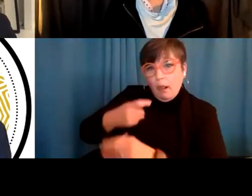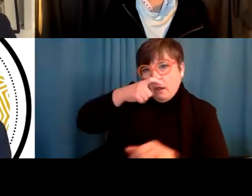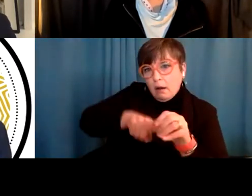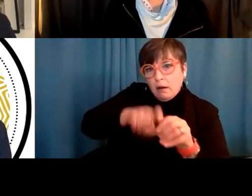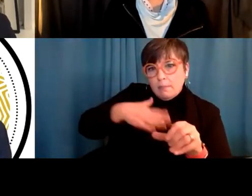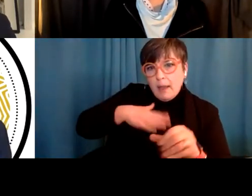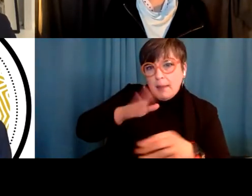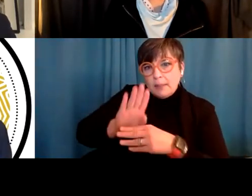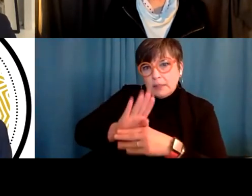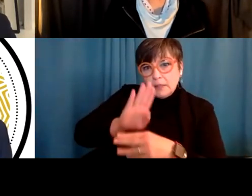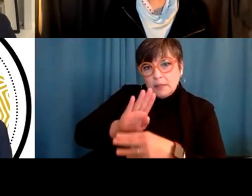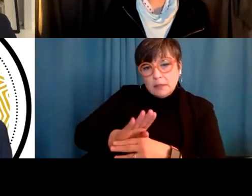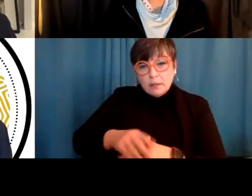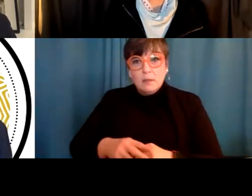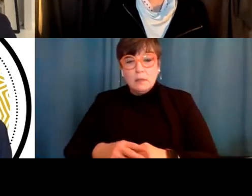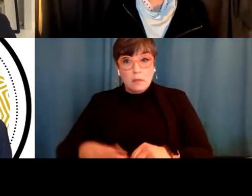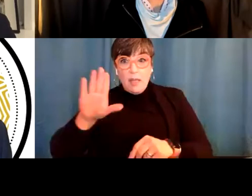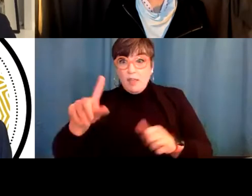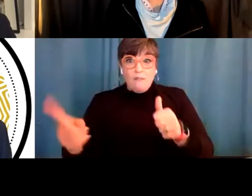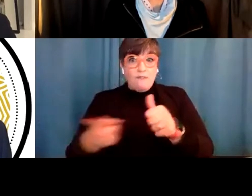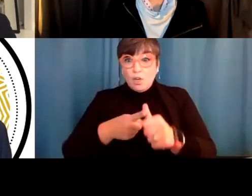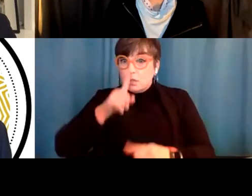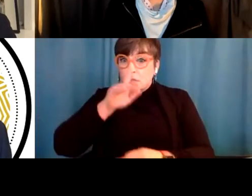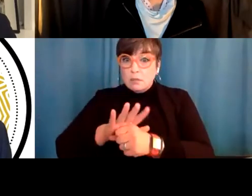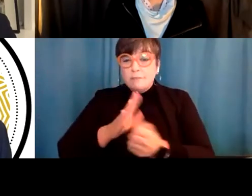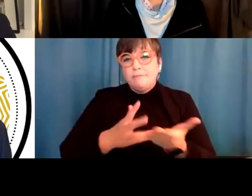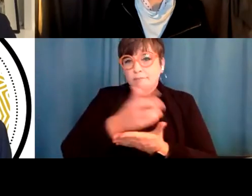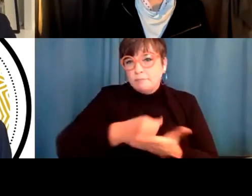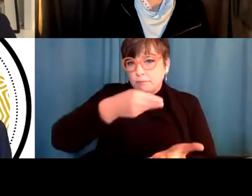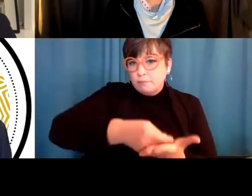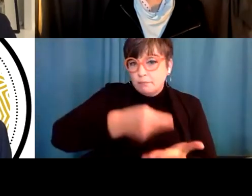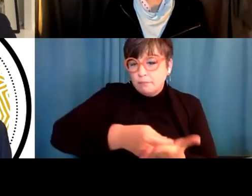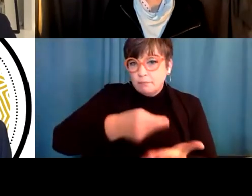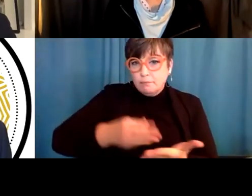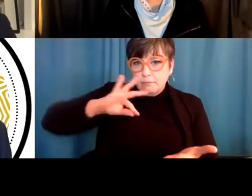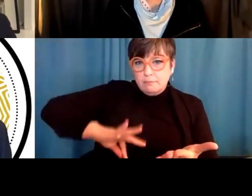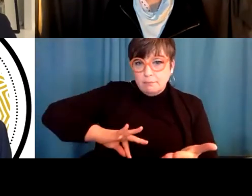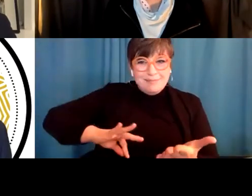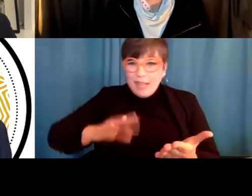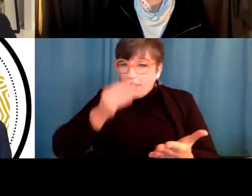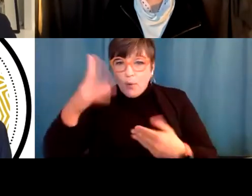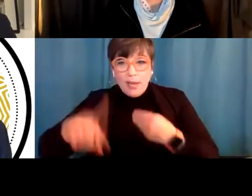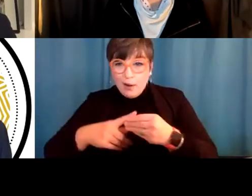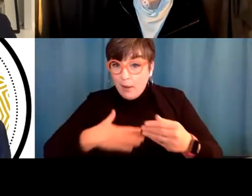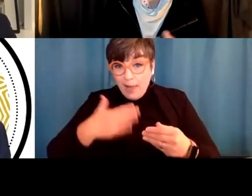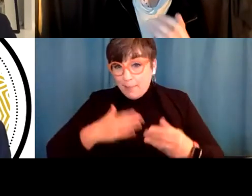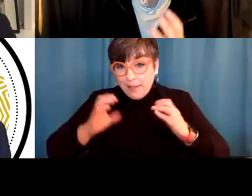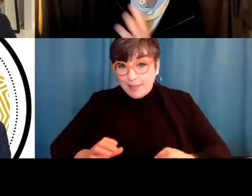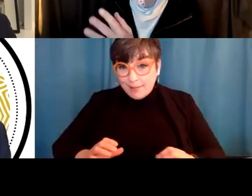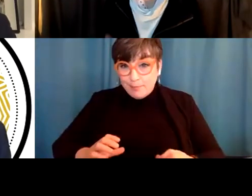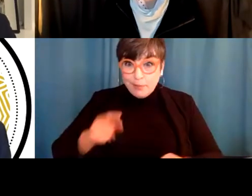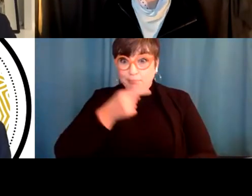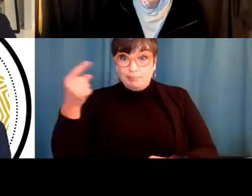and are you know, their first obligation is to make profit before it is to make happy customers, even before,